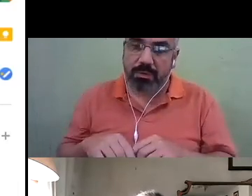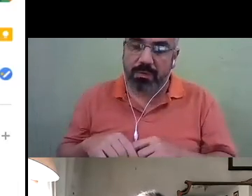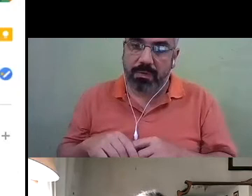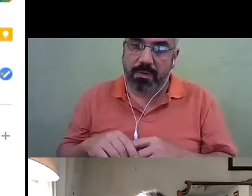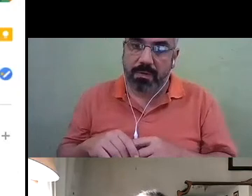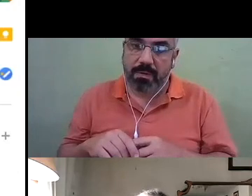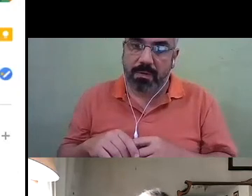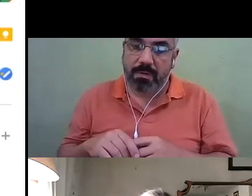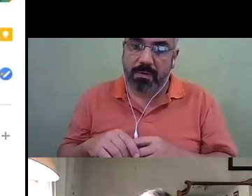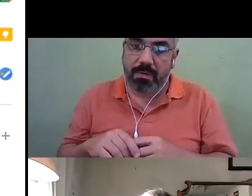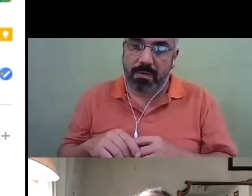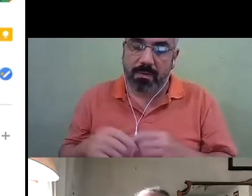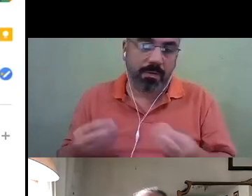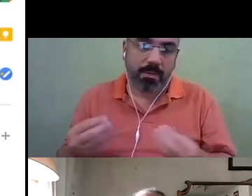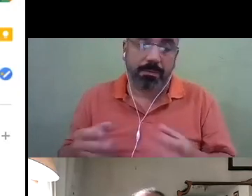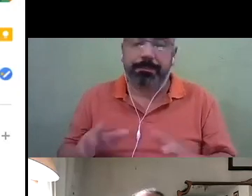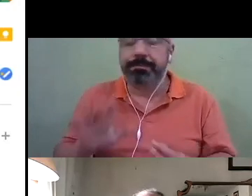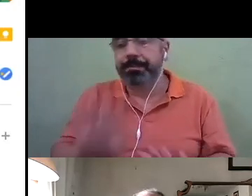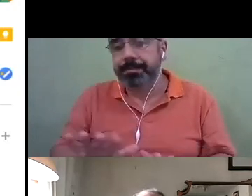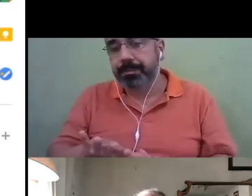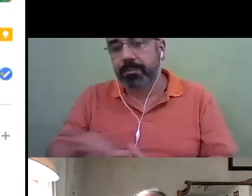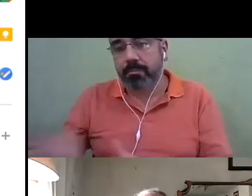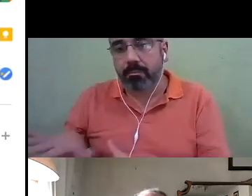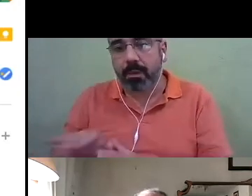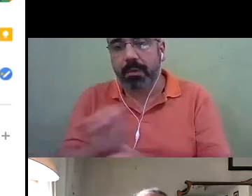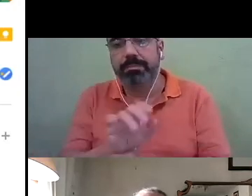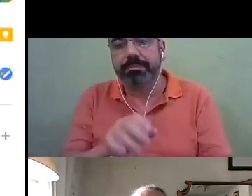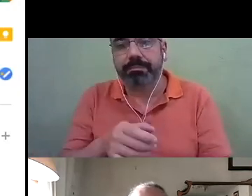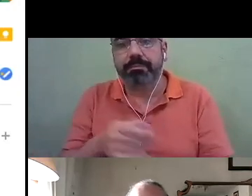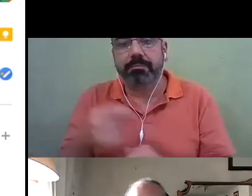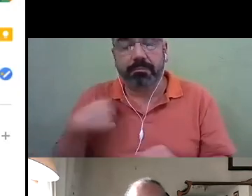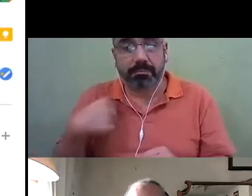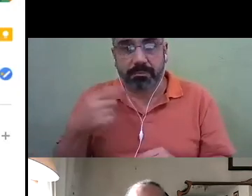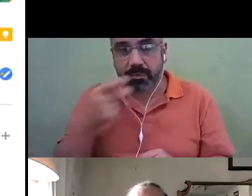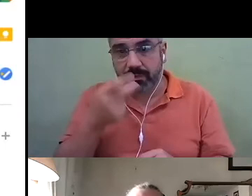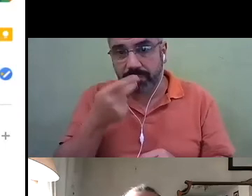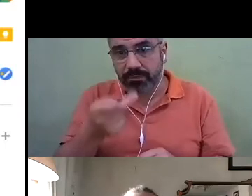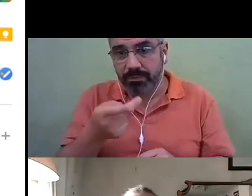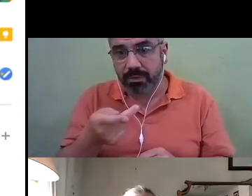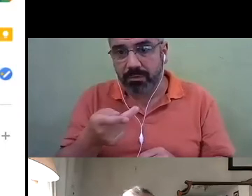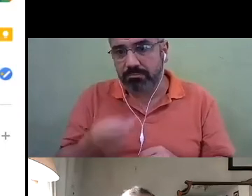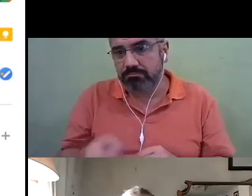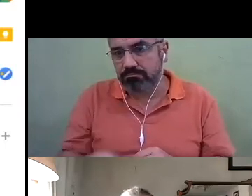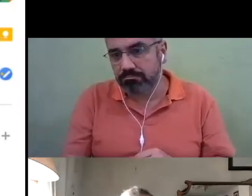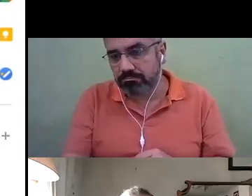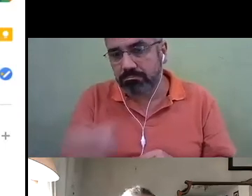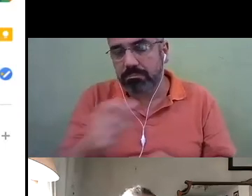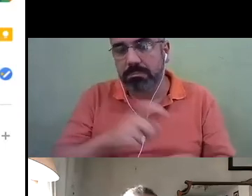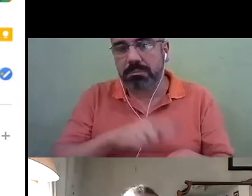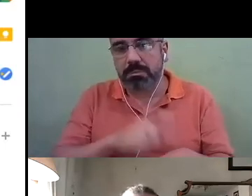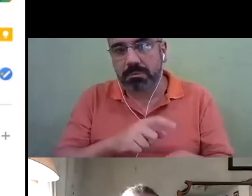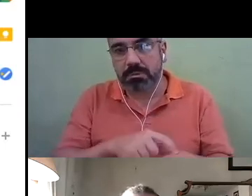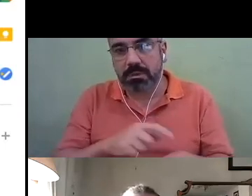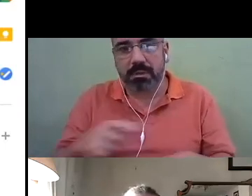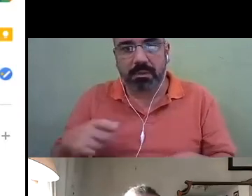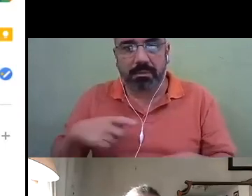Yes, Larissa is referring to the longer document, which I sent maybe 6 or 7